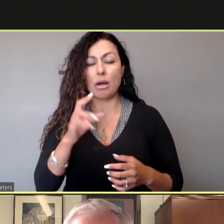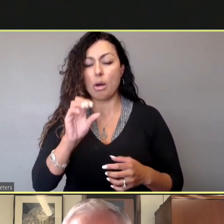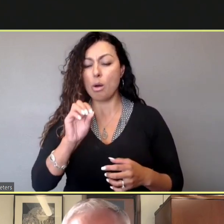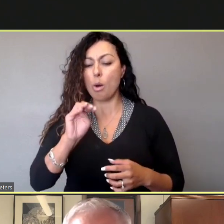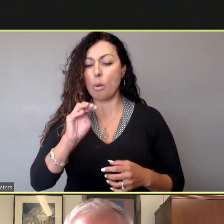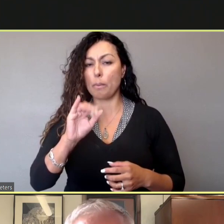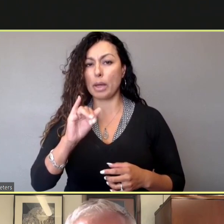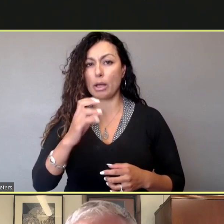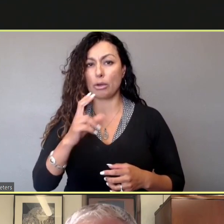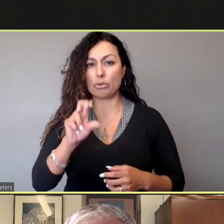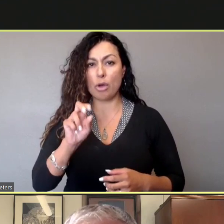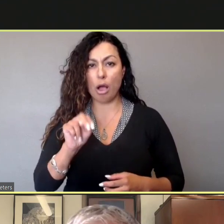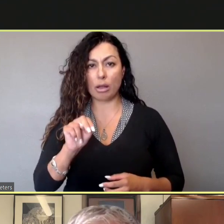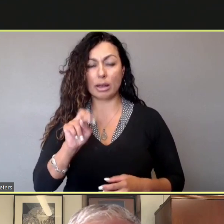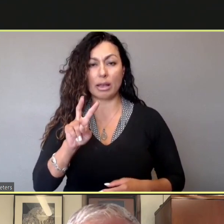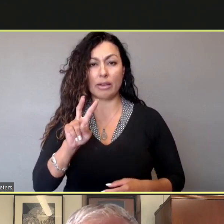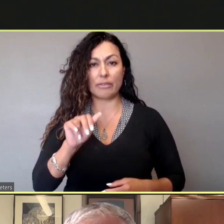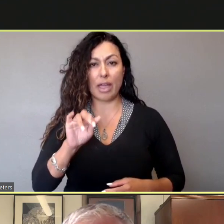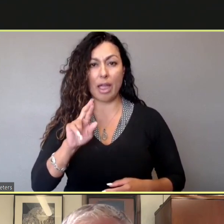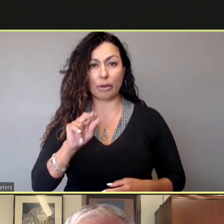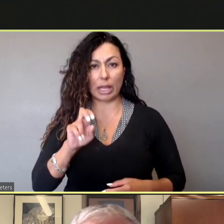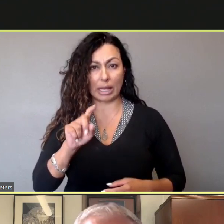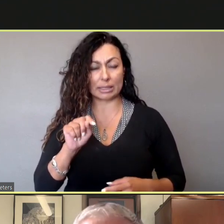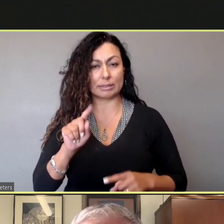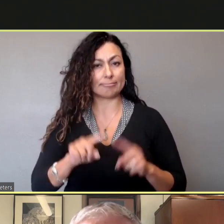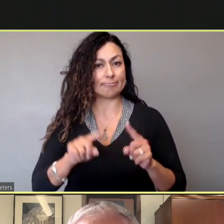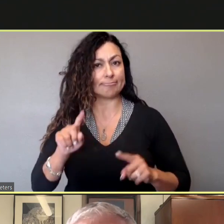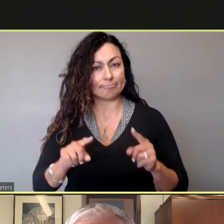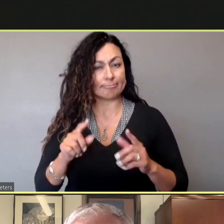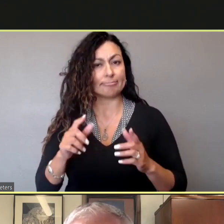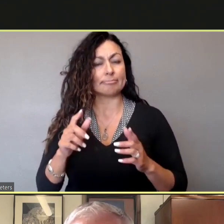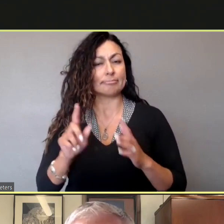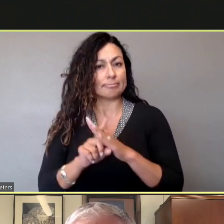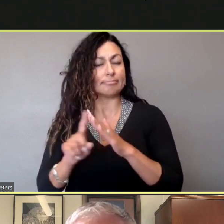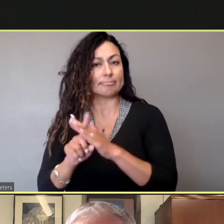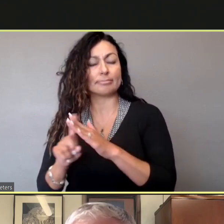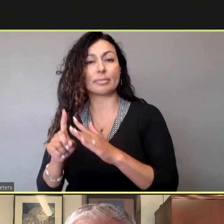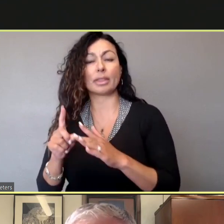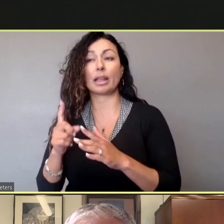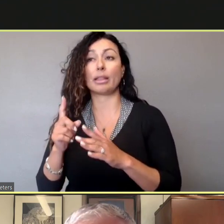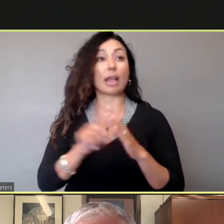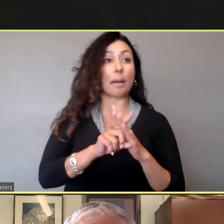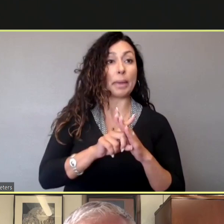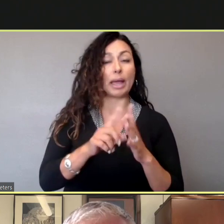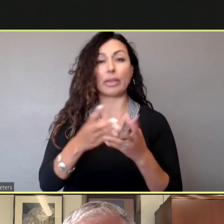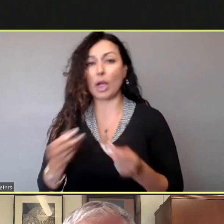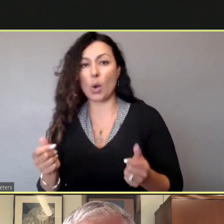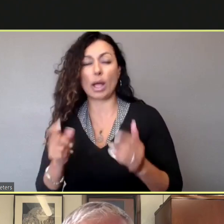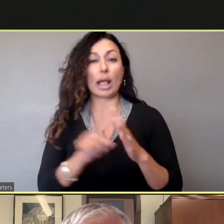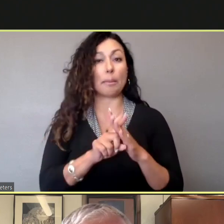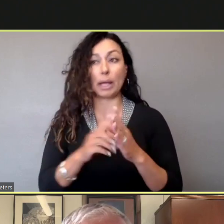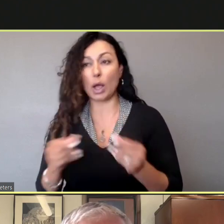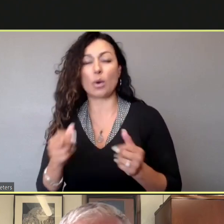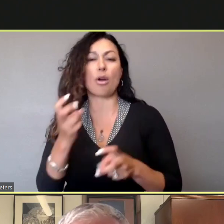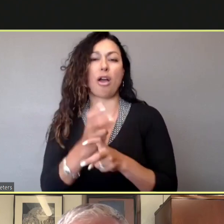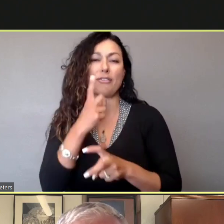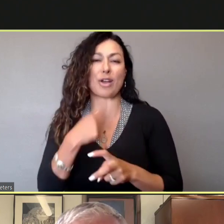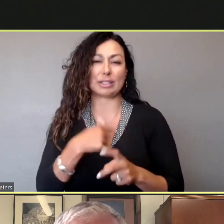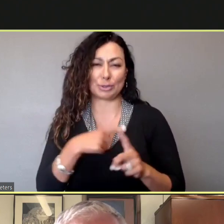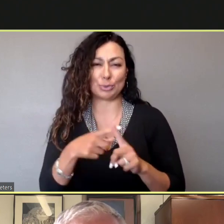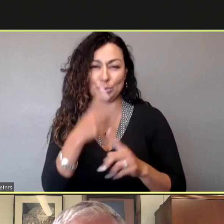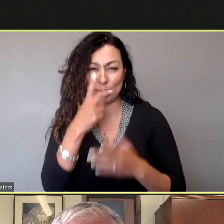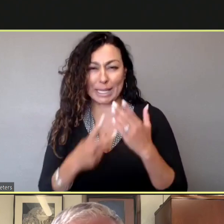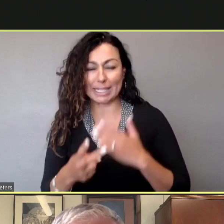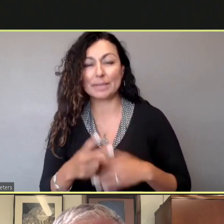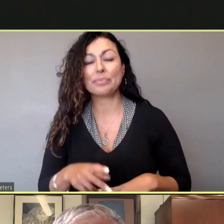variants over the past several months. And so they're coming and going rather quickly, making it harder to predict. I think the other thing I